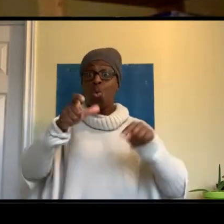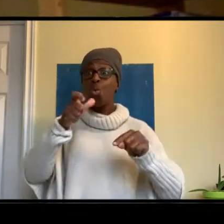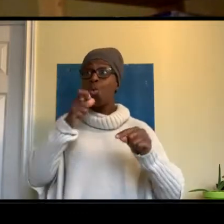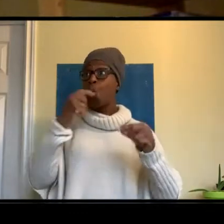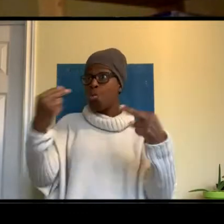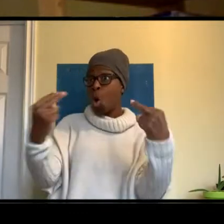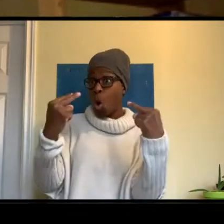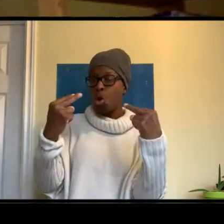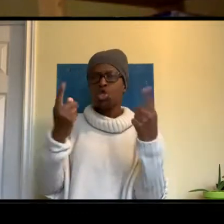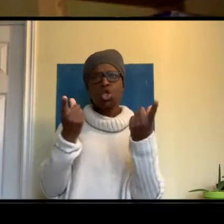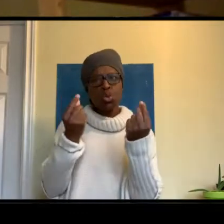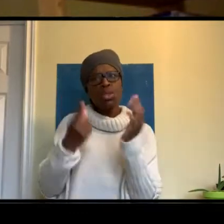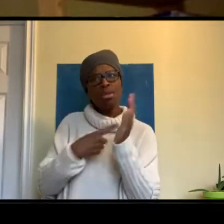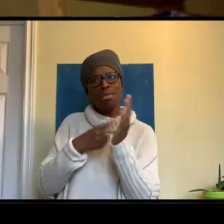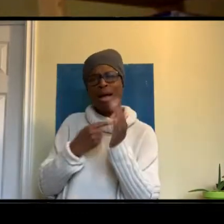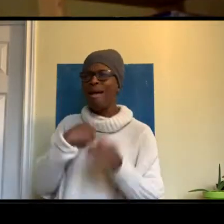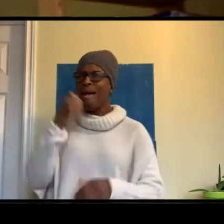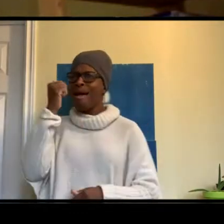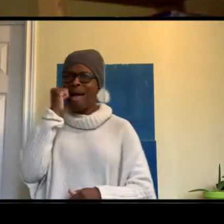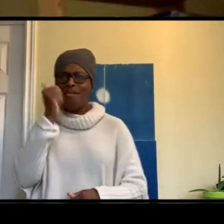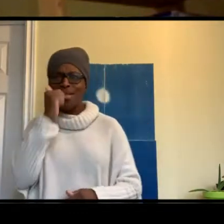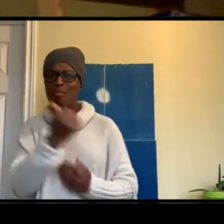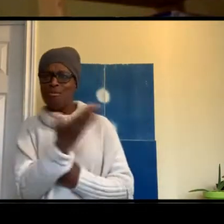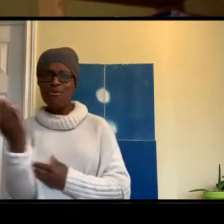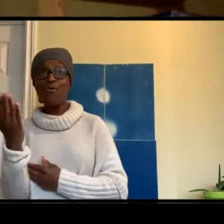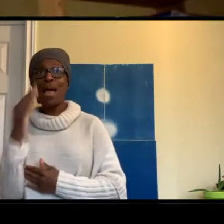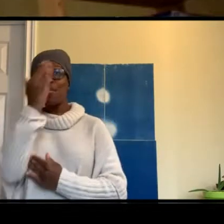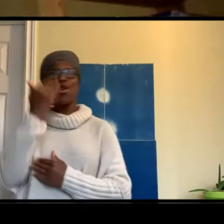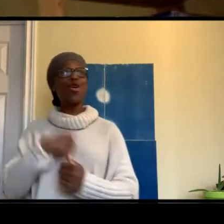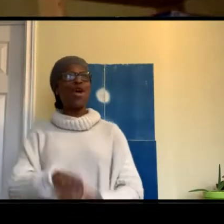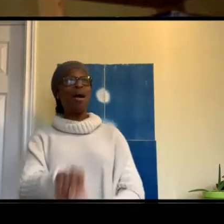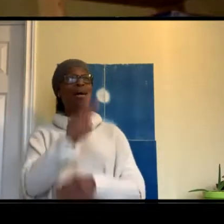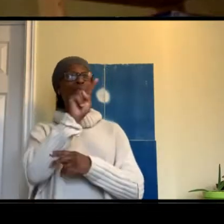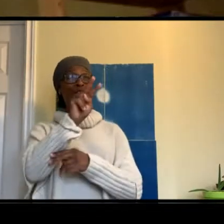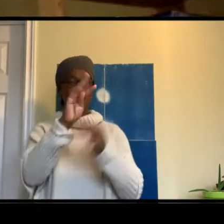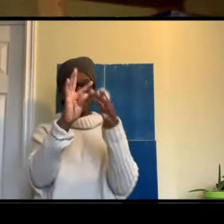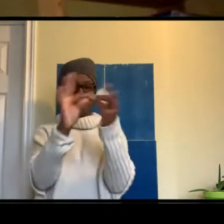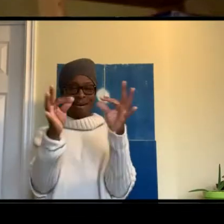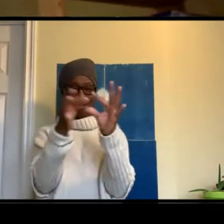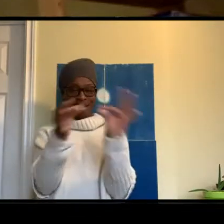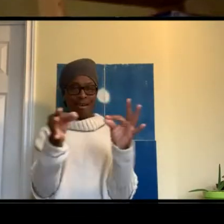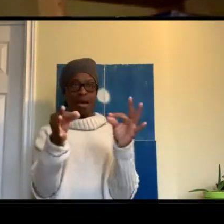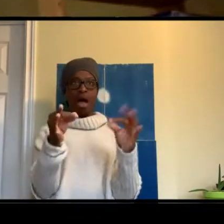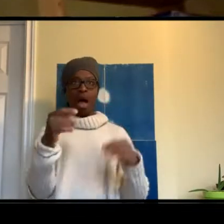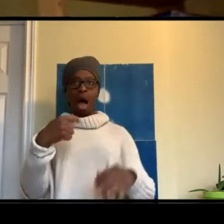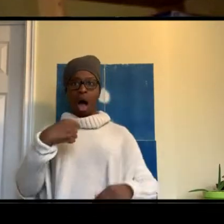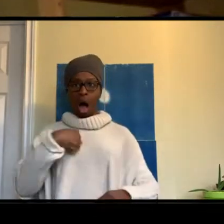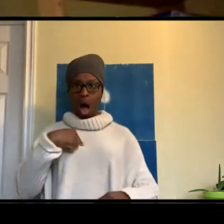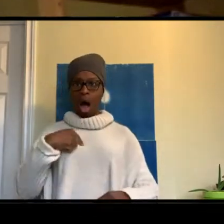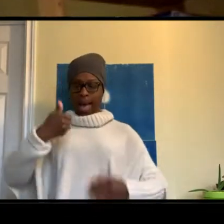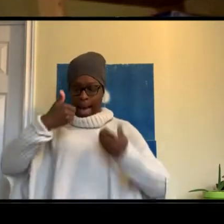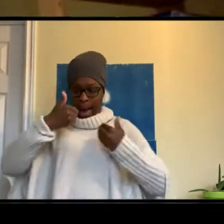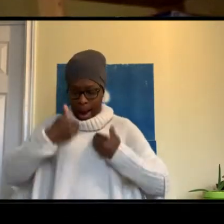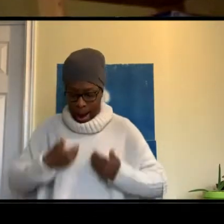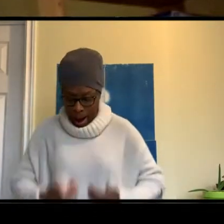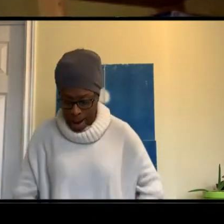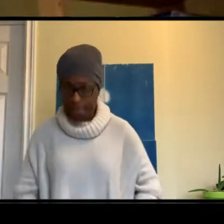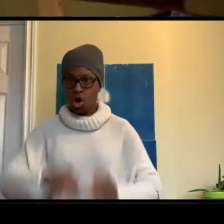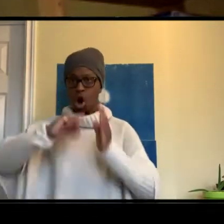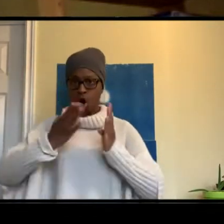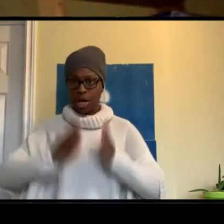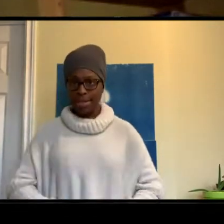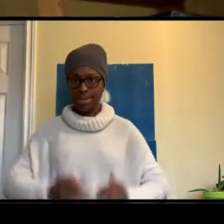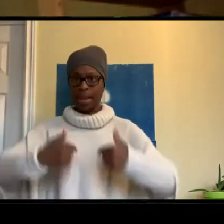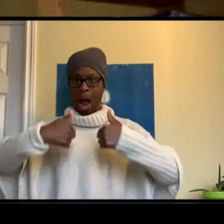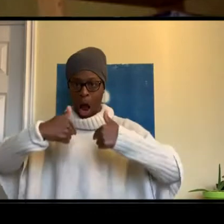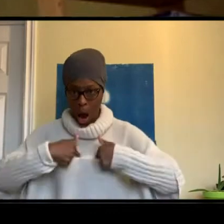mirror every day, or maybe grab a piece of paper and a pen and write it down. Yeah. Start now embracing the fact that you are an artist. Nobody